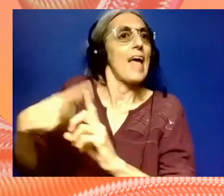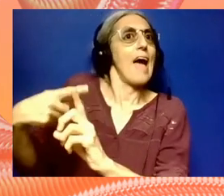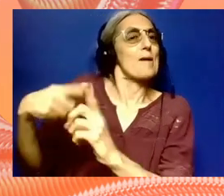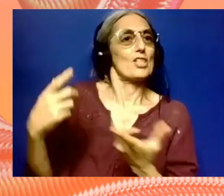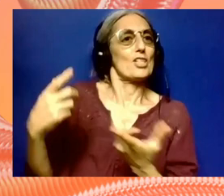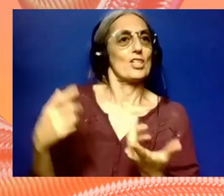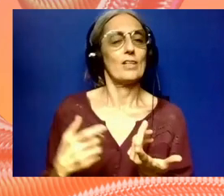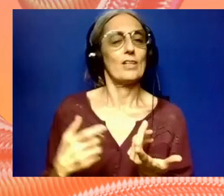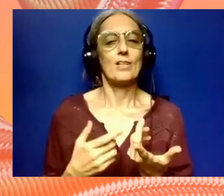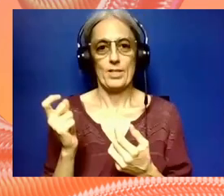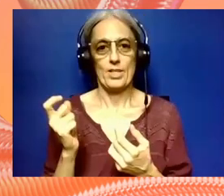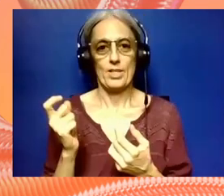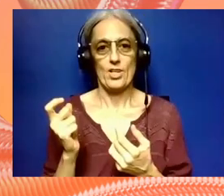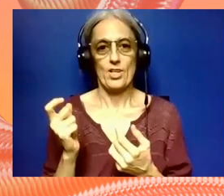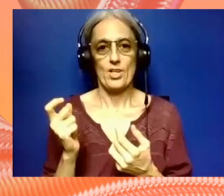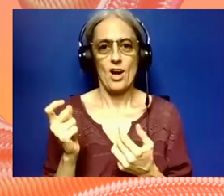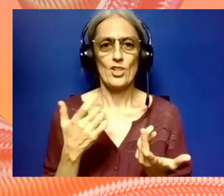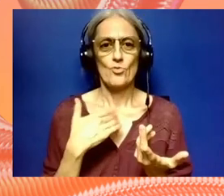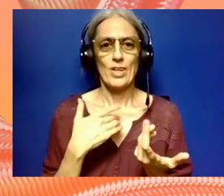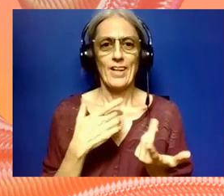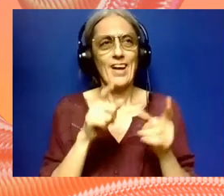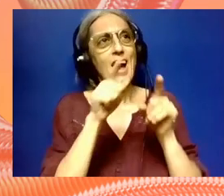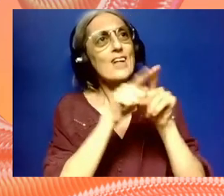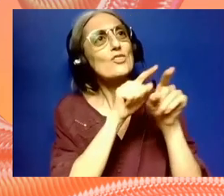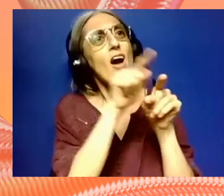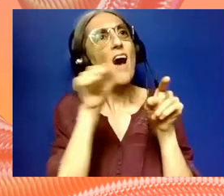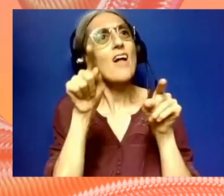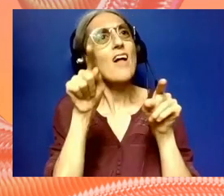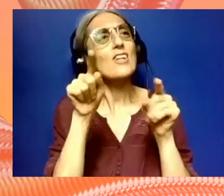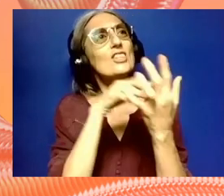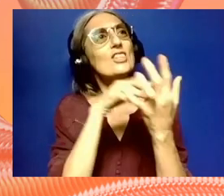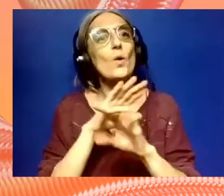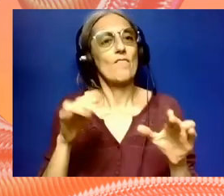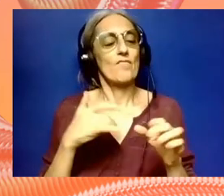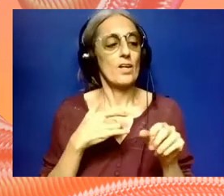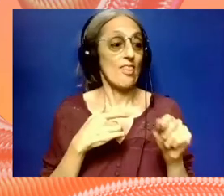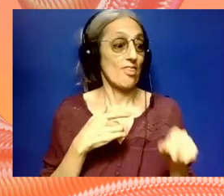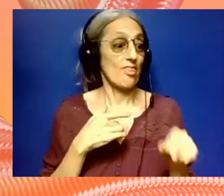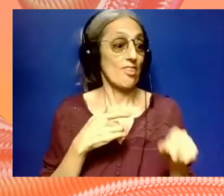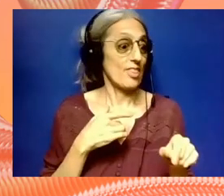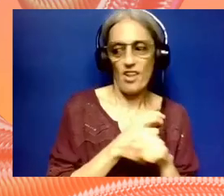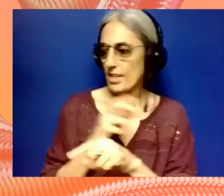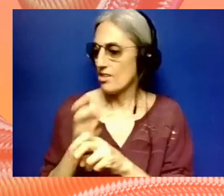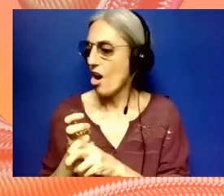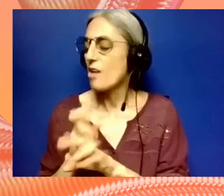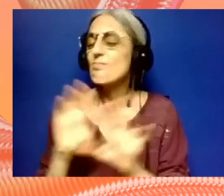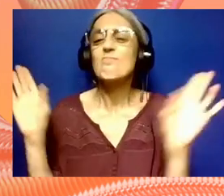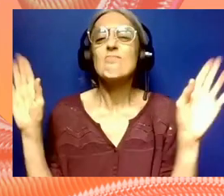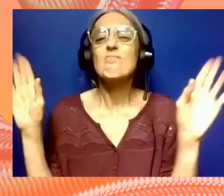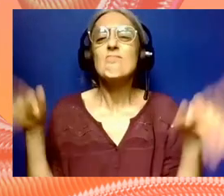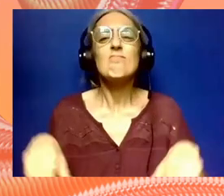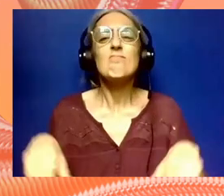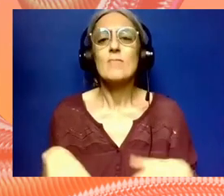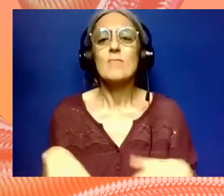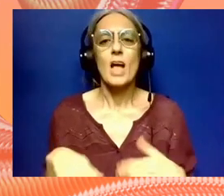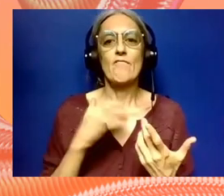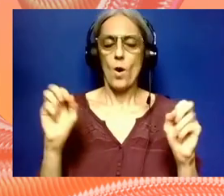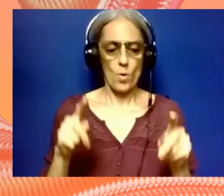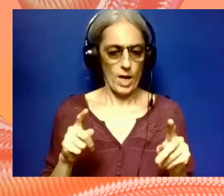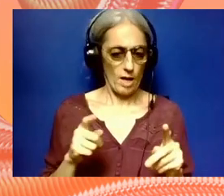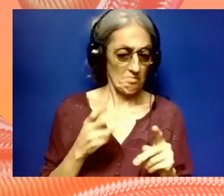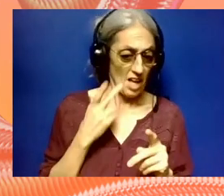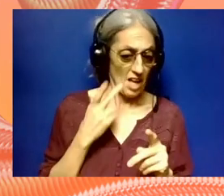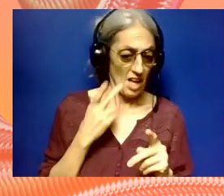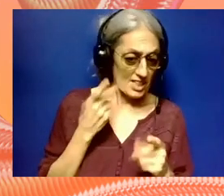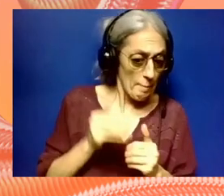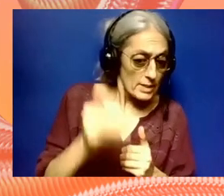feel a sense like this is going to be hard or this is going to be this. I just feel like here's the affirmation I need to move through this next period. But like,